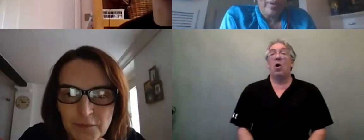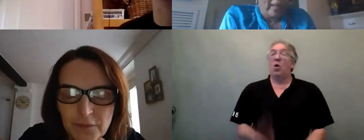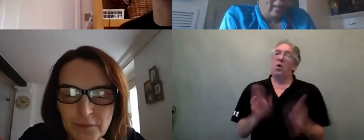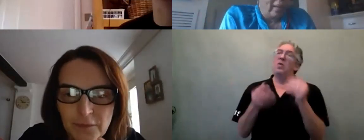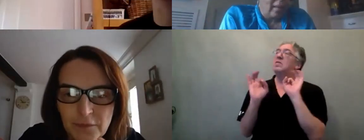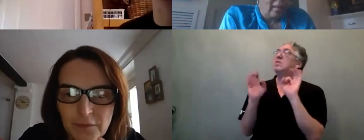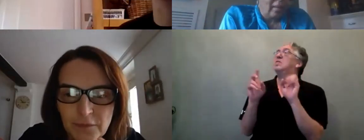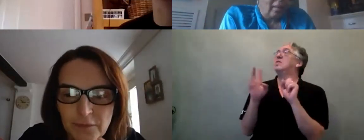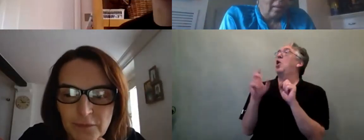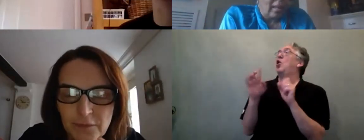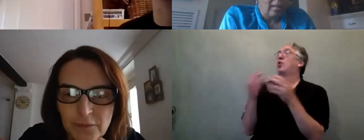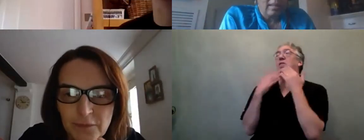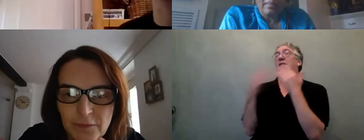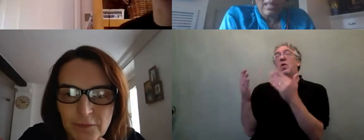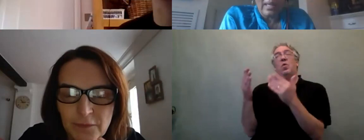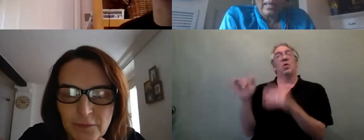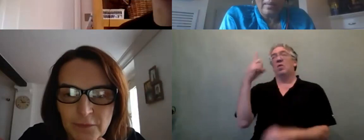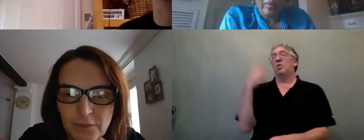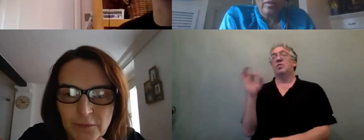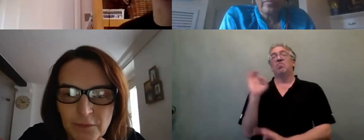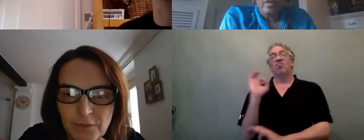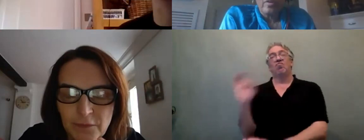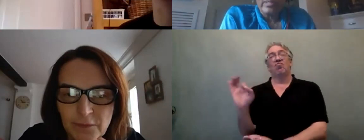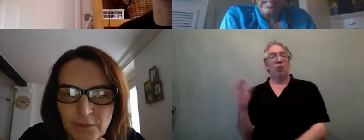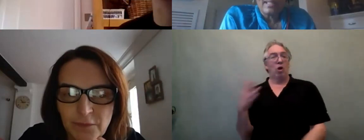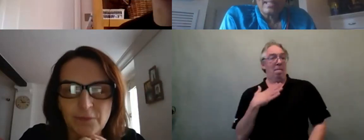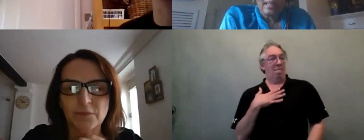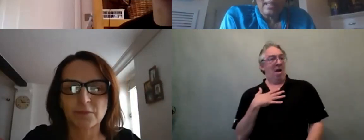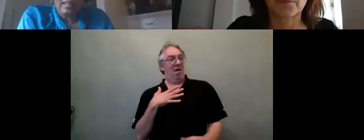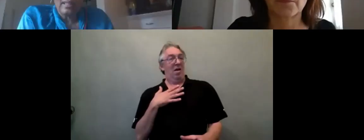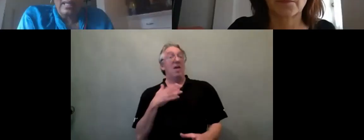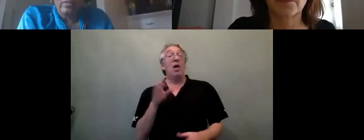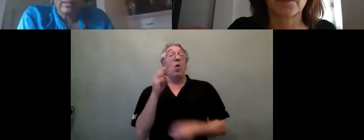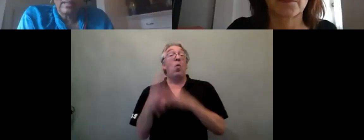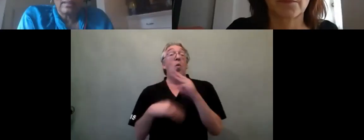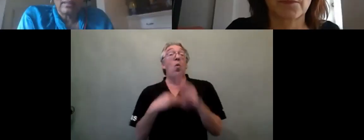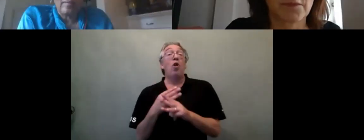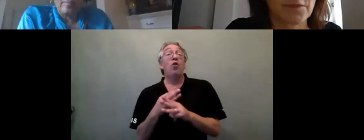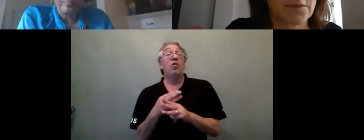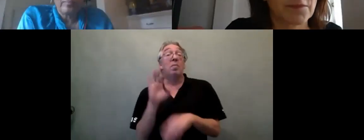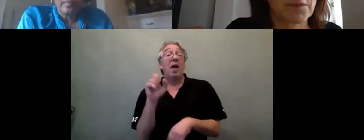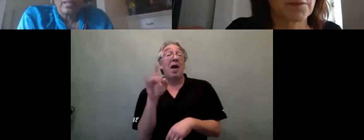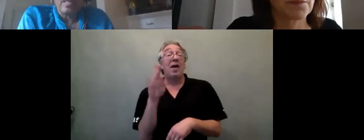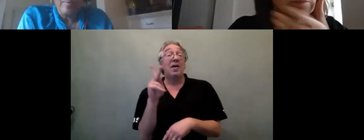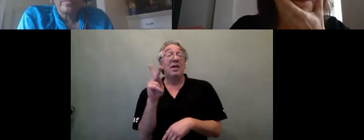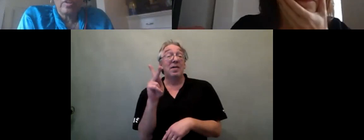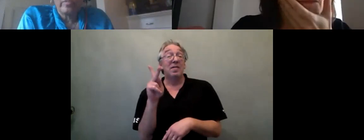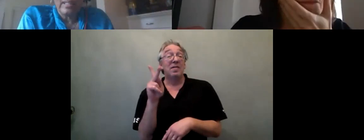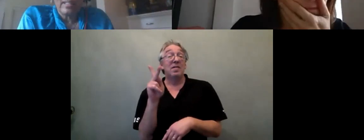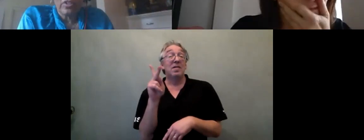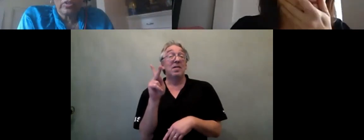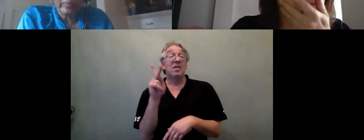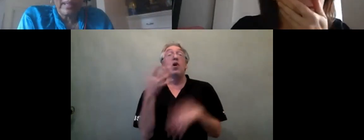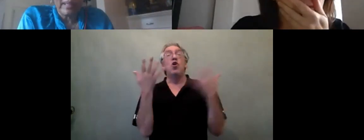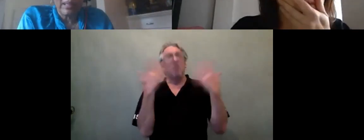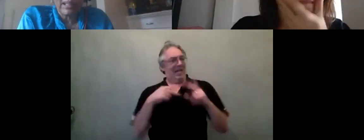the World Bank and the team that I'm part of released a study that looked at the impact of